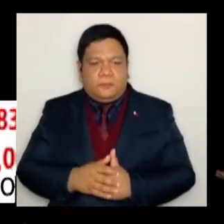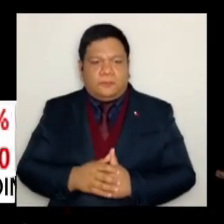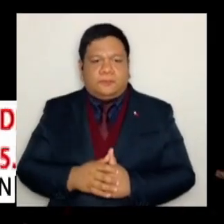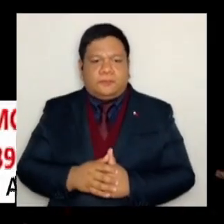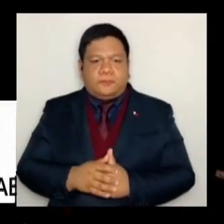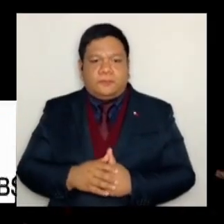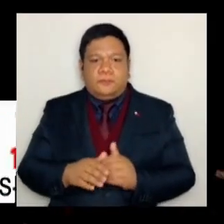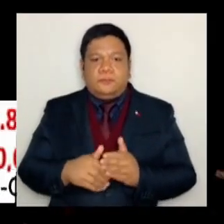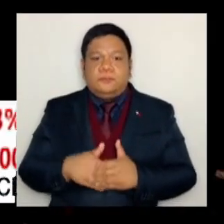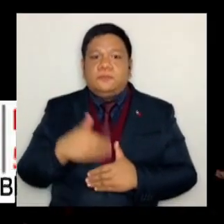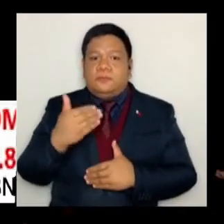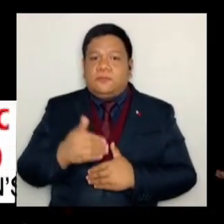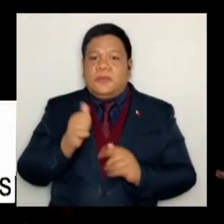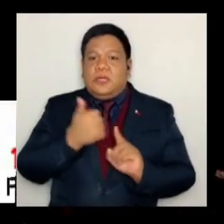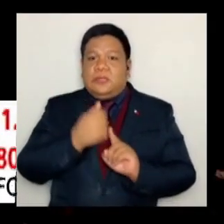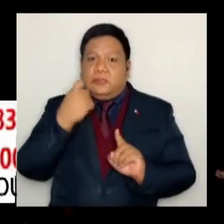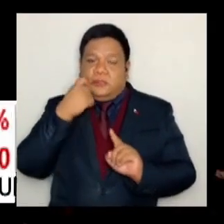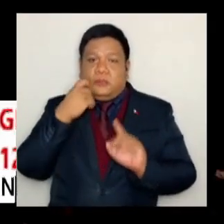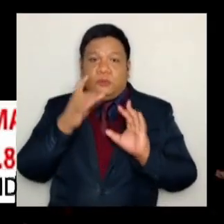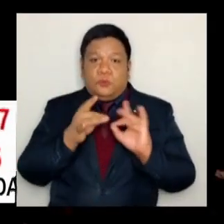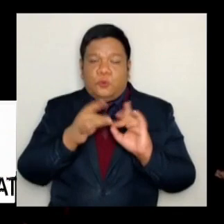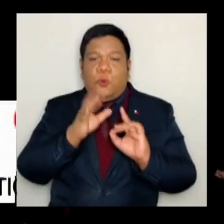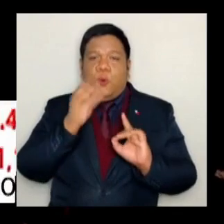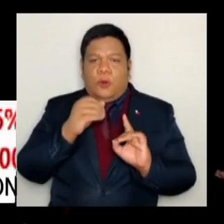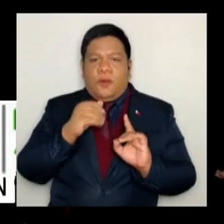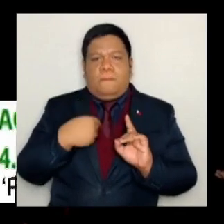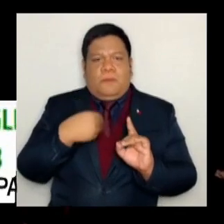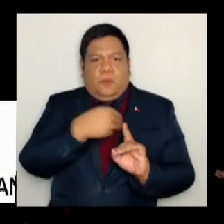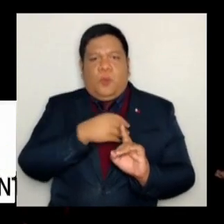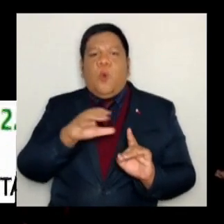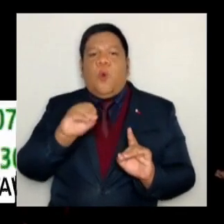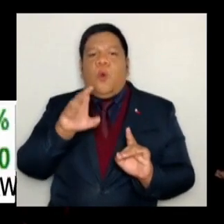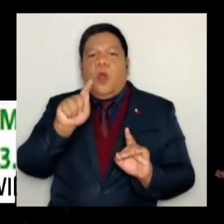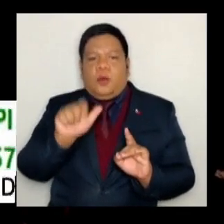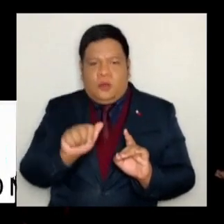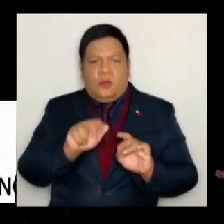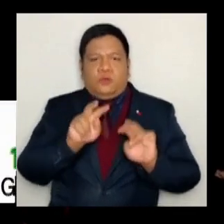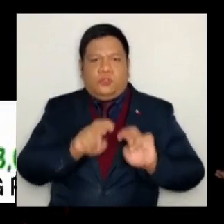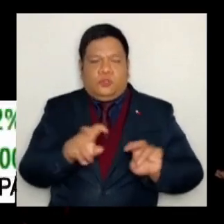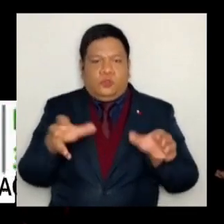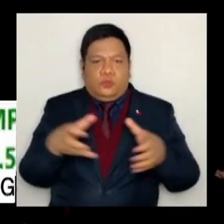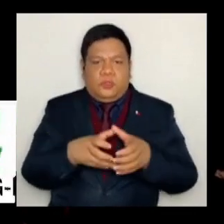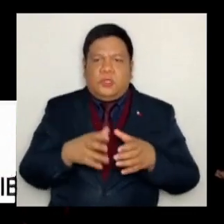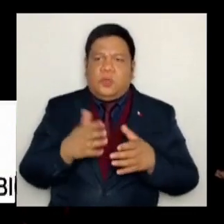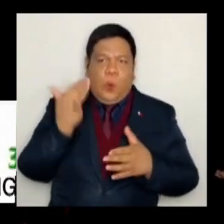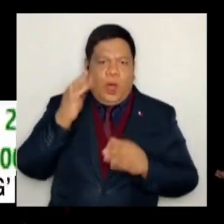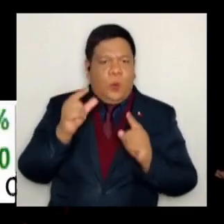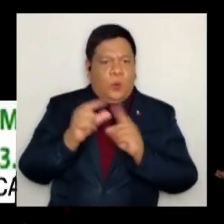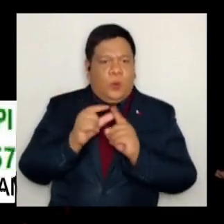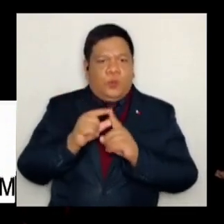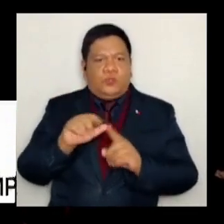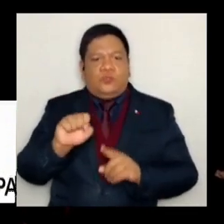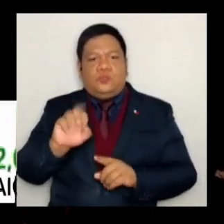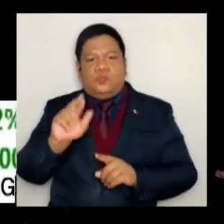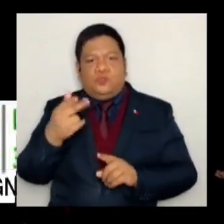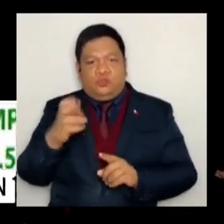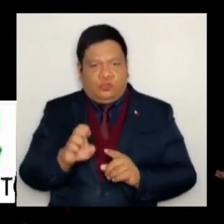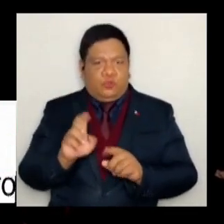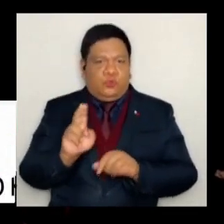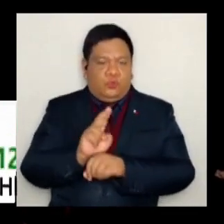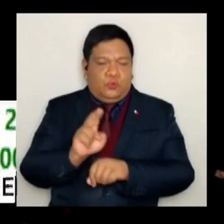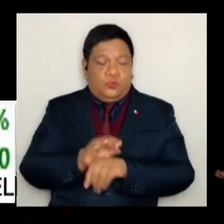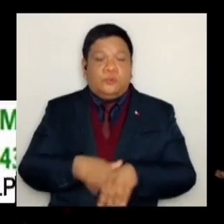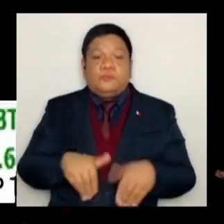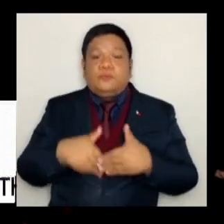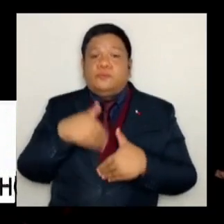And that was a member of the Okta Research Group. They're defending the use of the term surge. Moving on, the enhanced